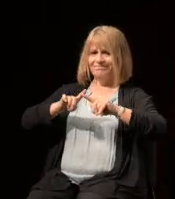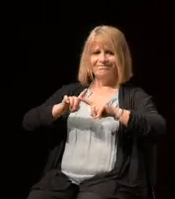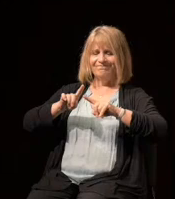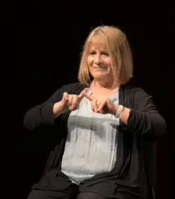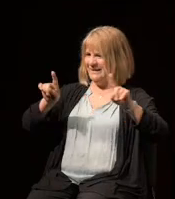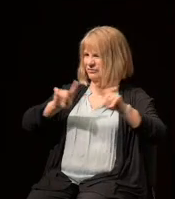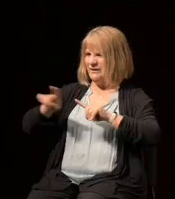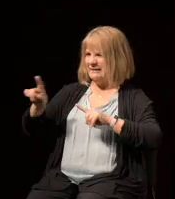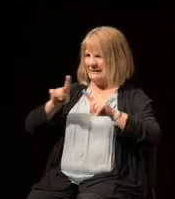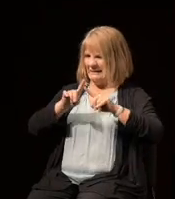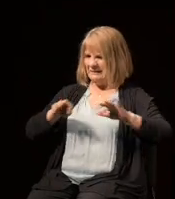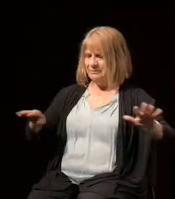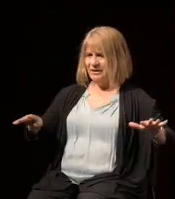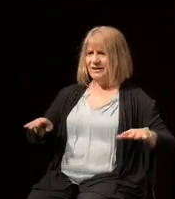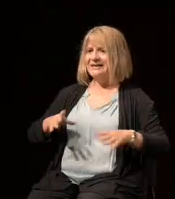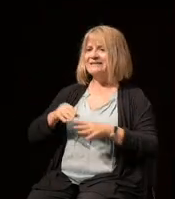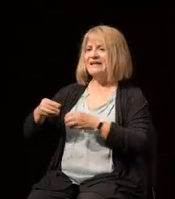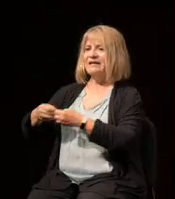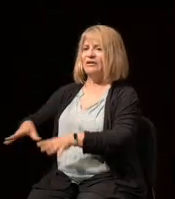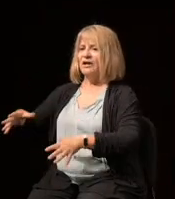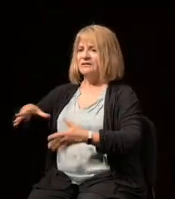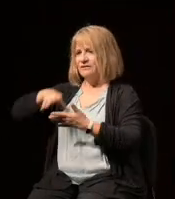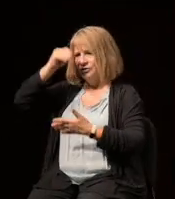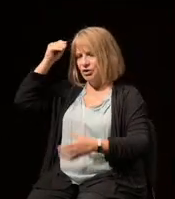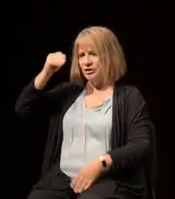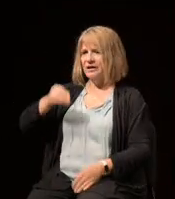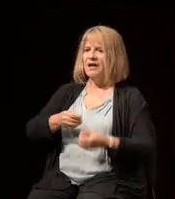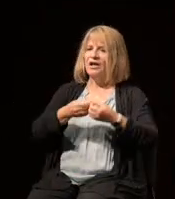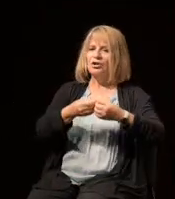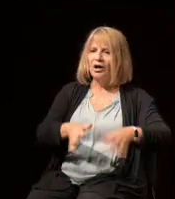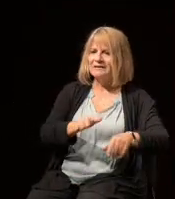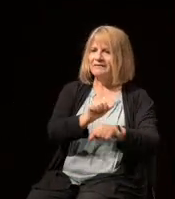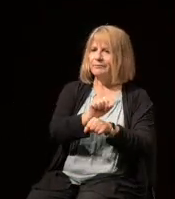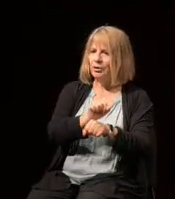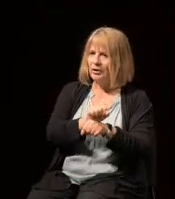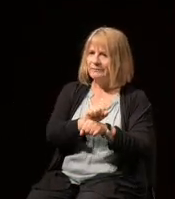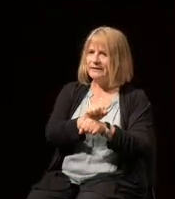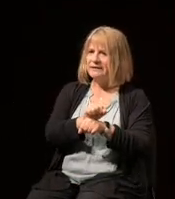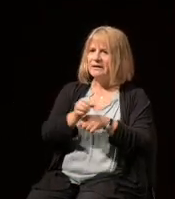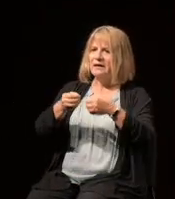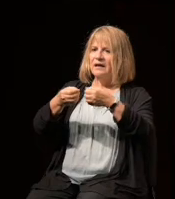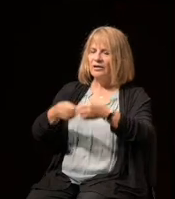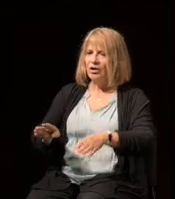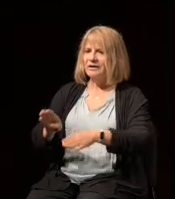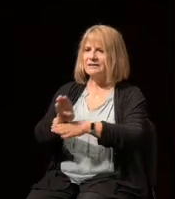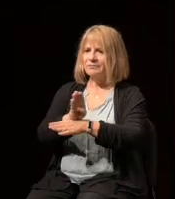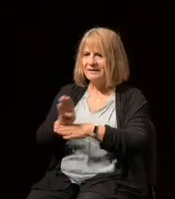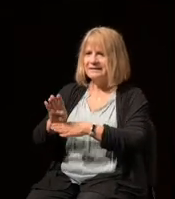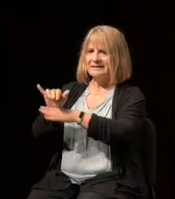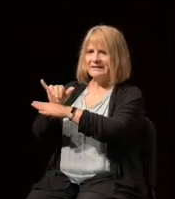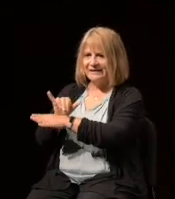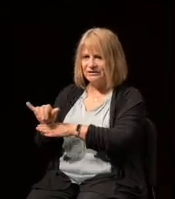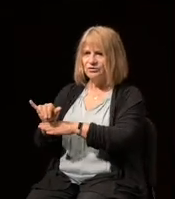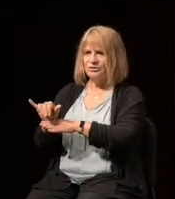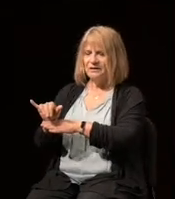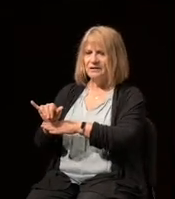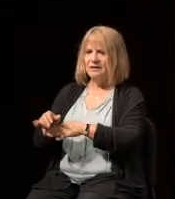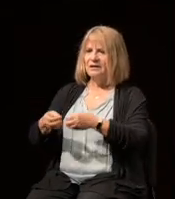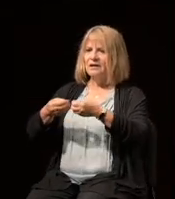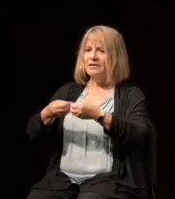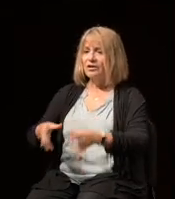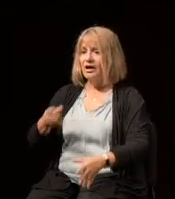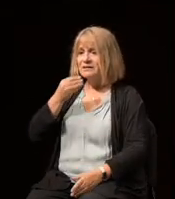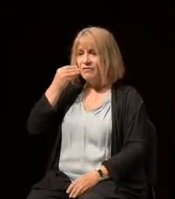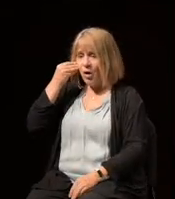the disparities in the loss of learning, in the loss of employment, in the loss of business and industries, in the loss of